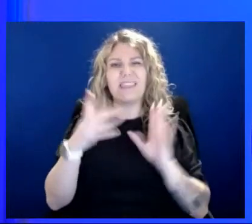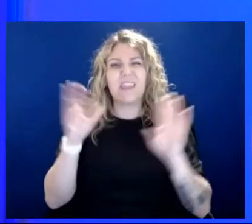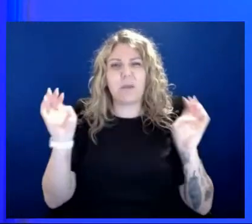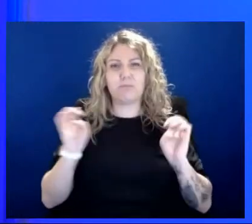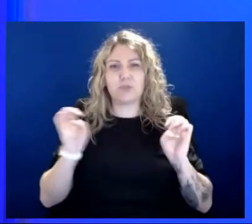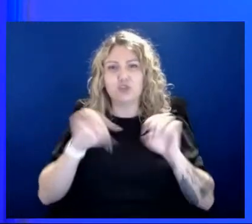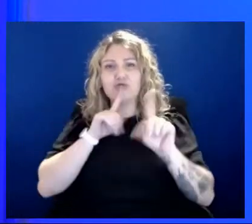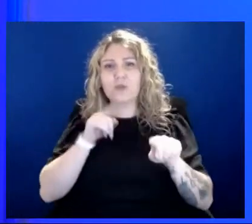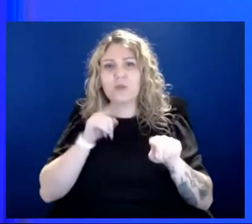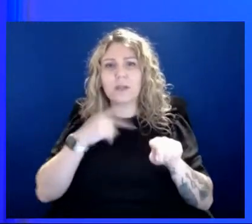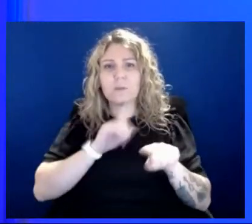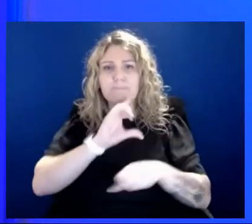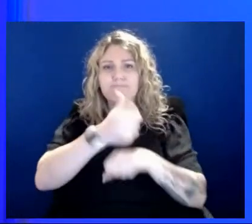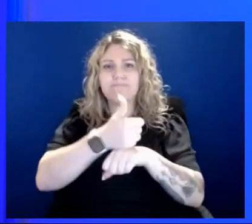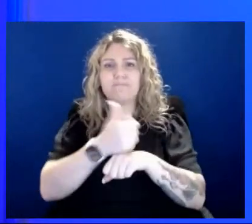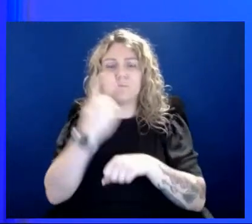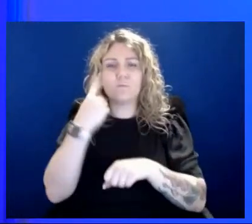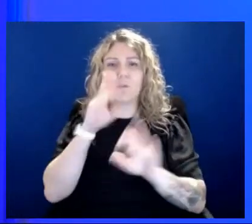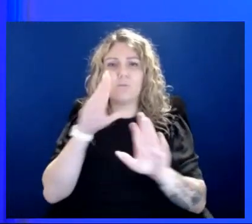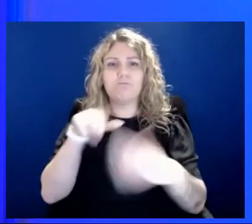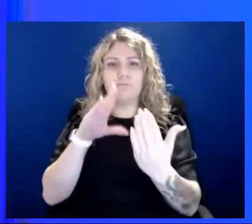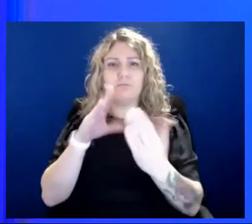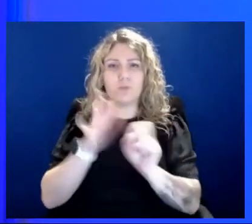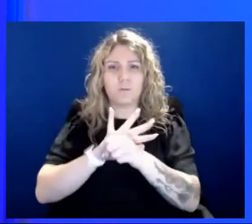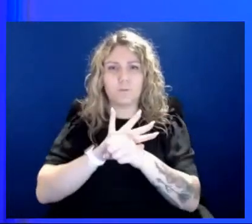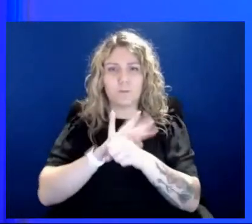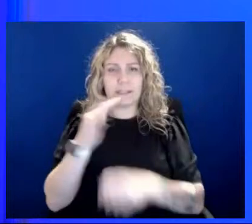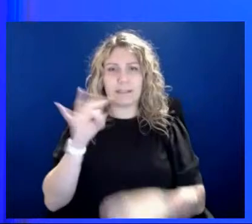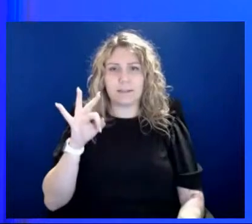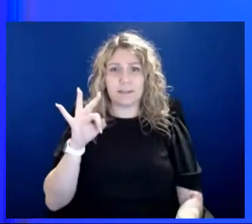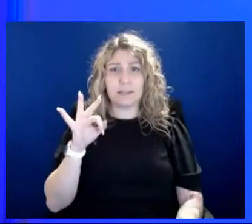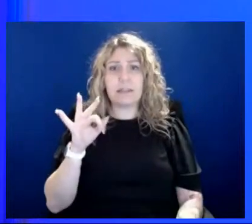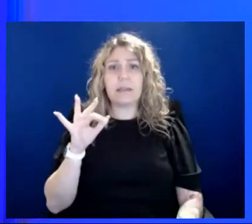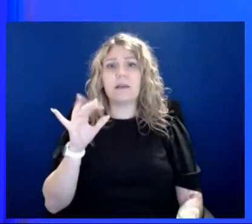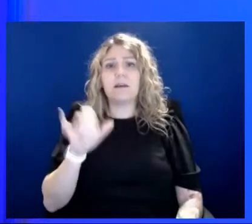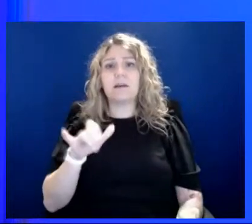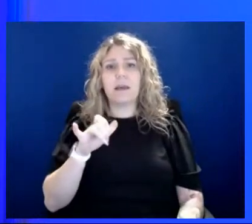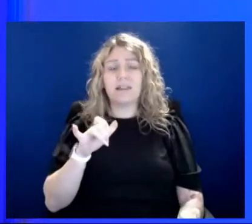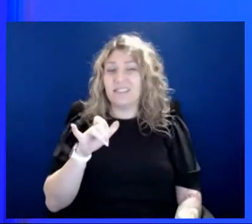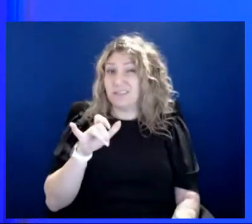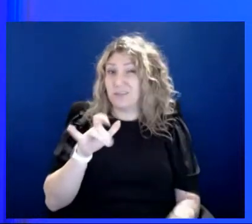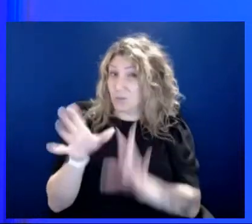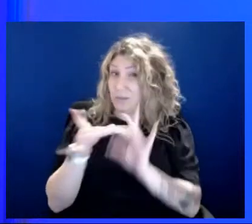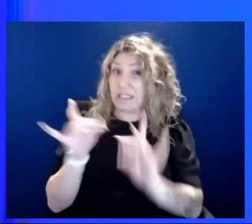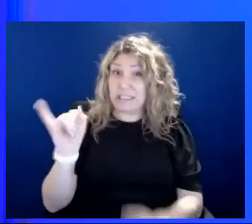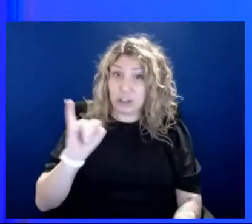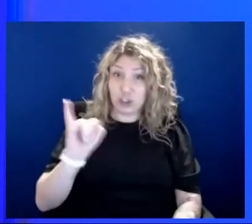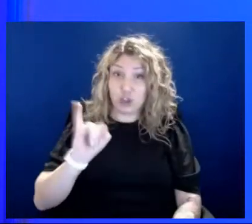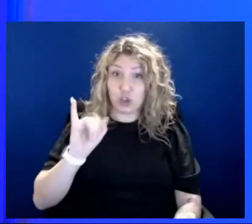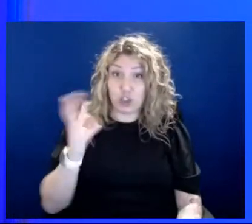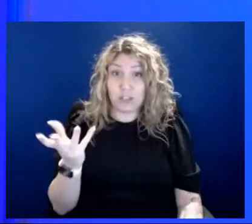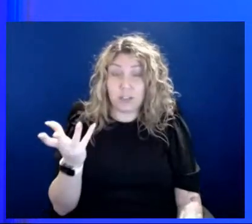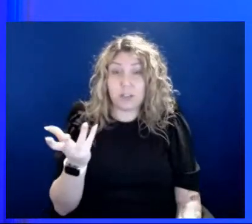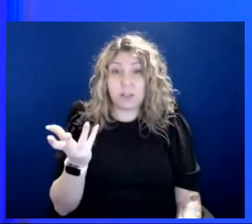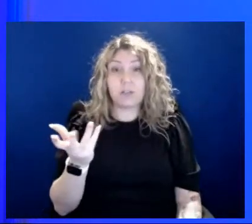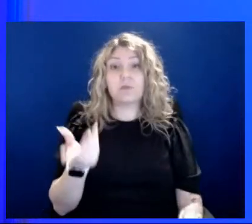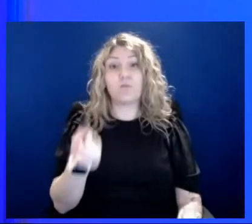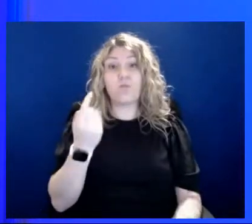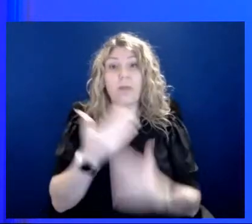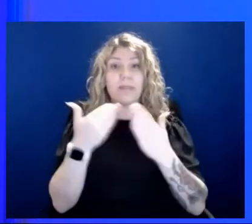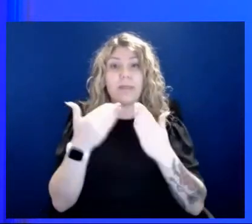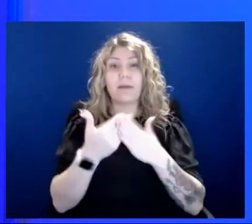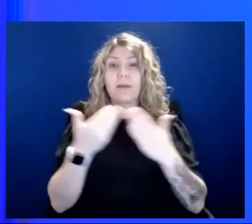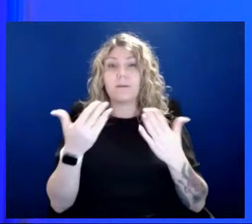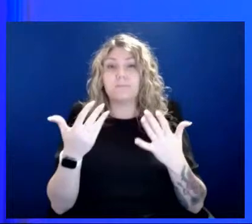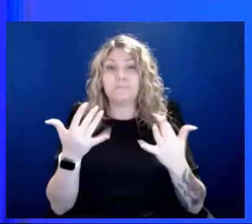put in to really address COVID-19, some of that has to do with insurance. And one of the things that was what